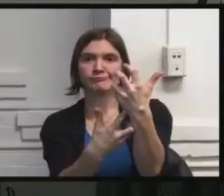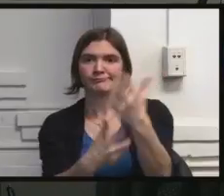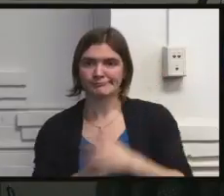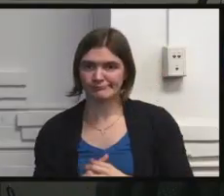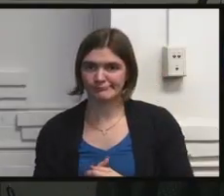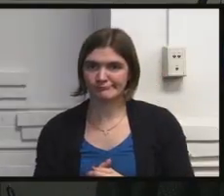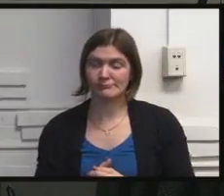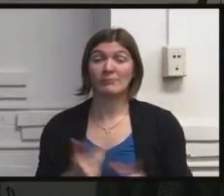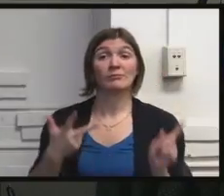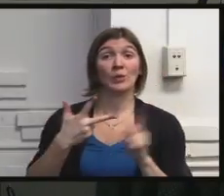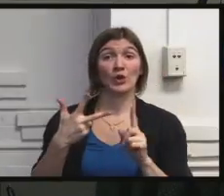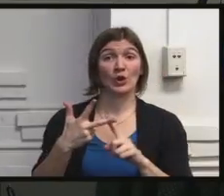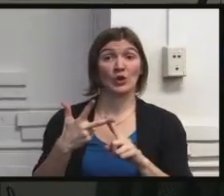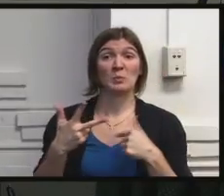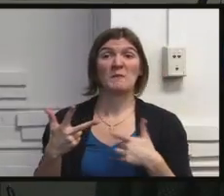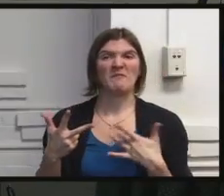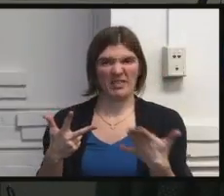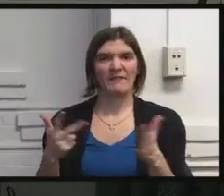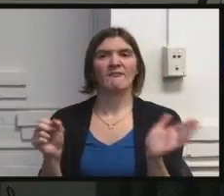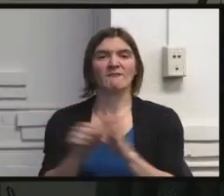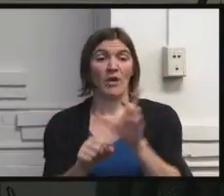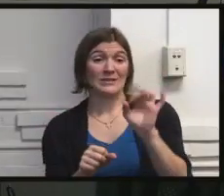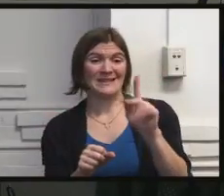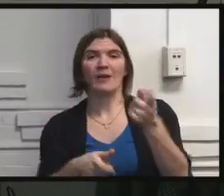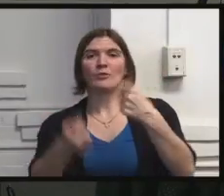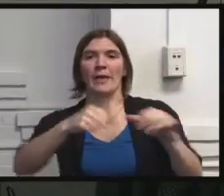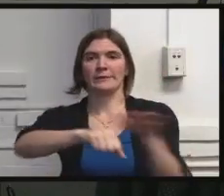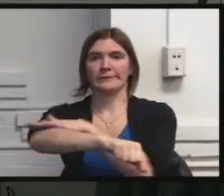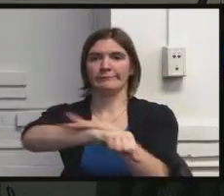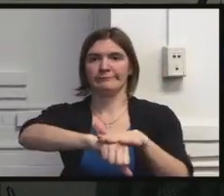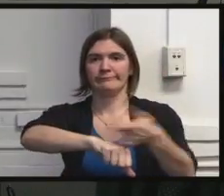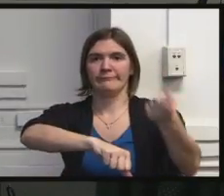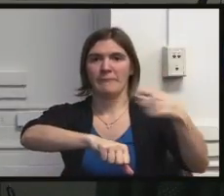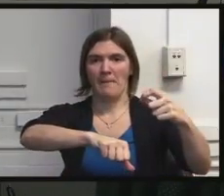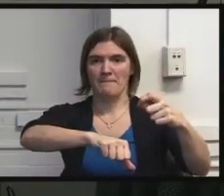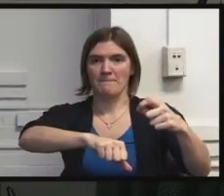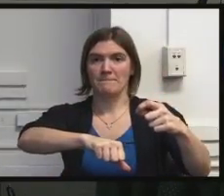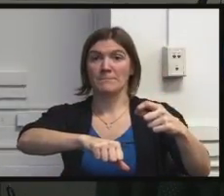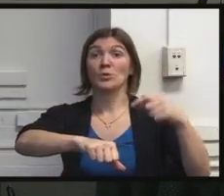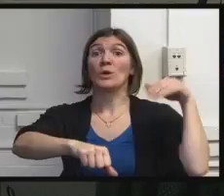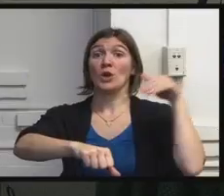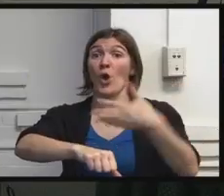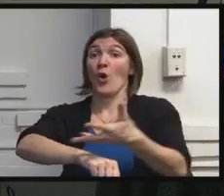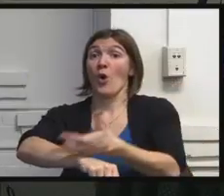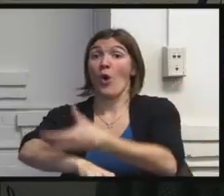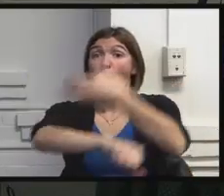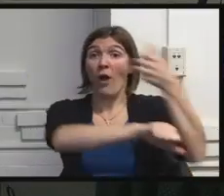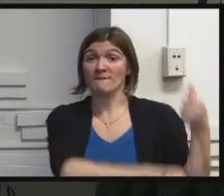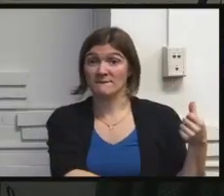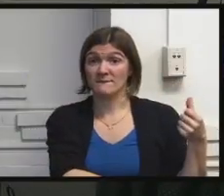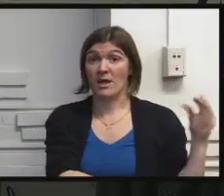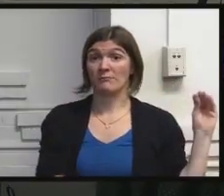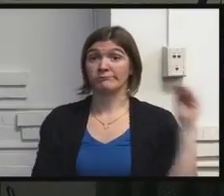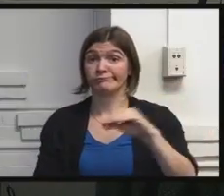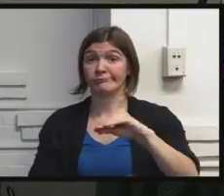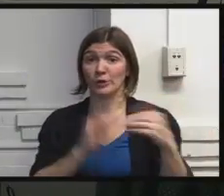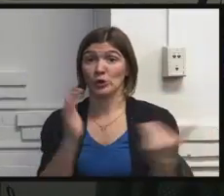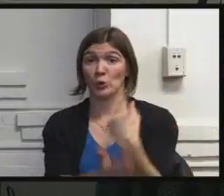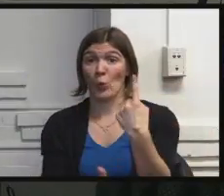And then the last thing that we considered was a full deck replacement, where we basically go, remove the existing bridge deck, and we replace